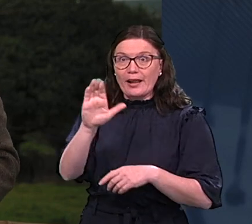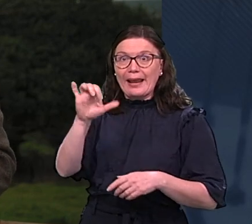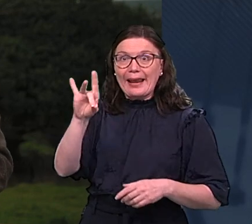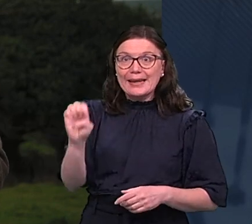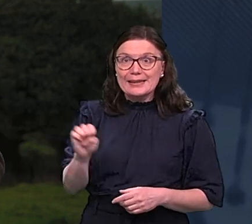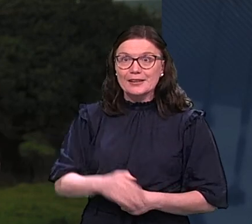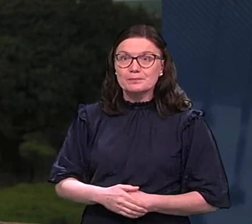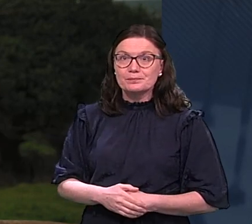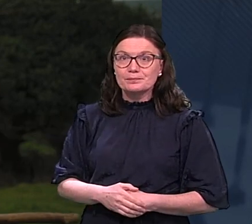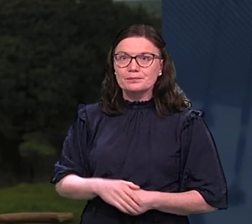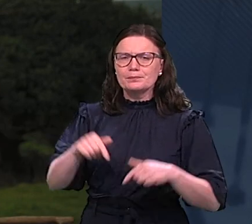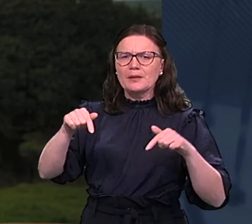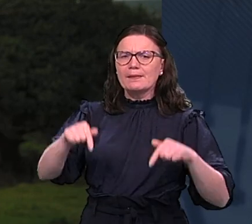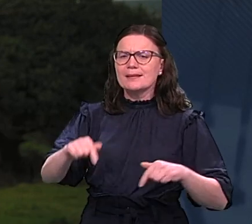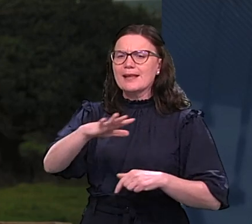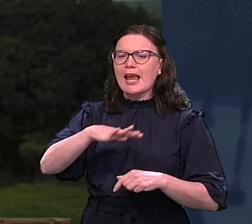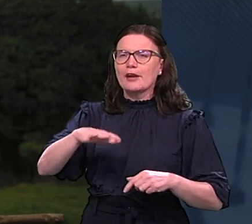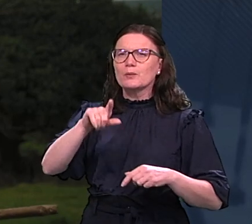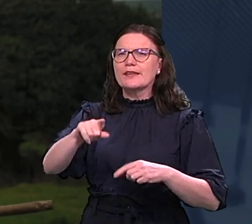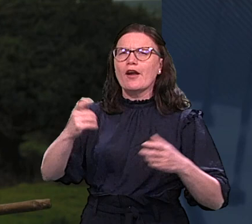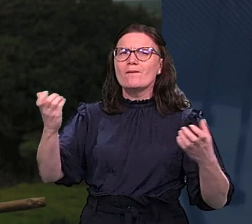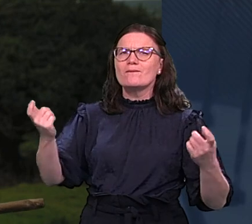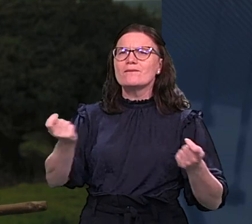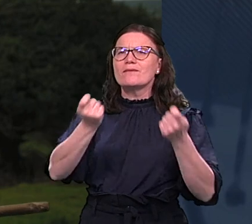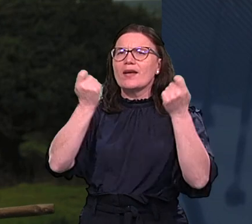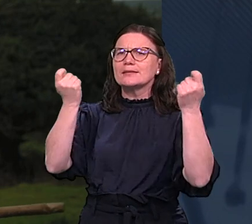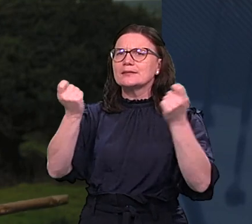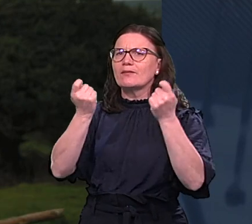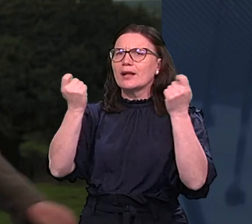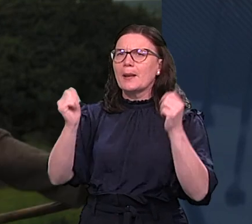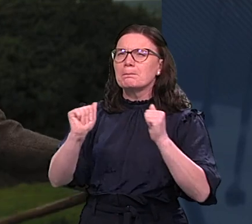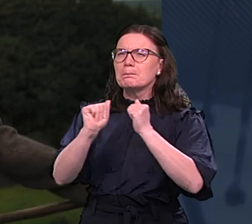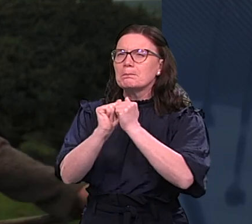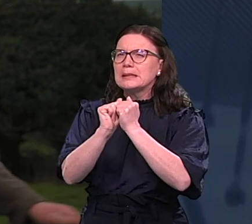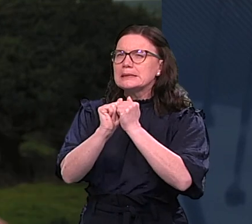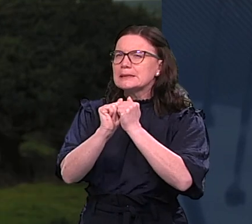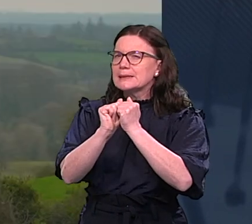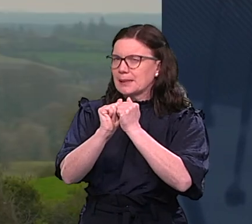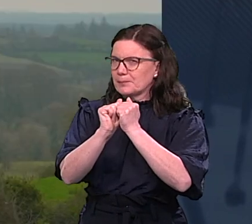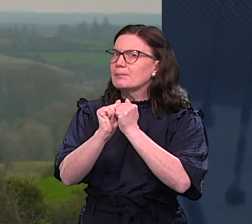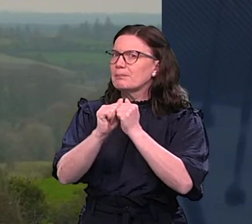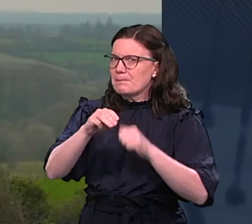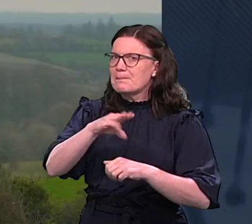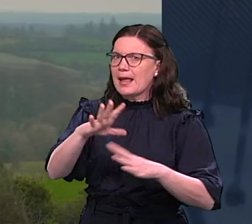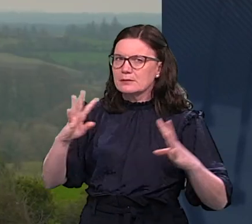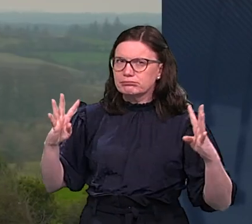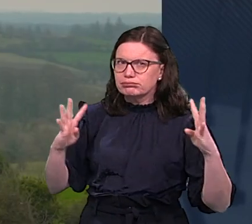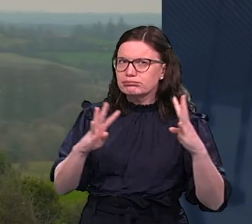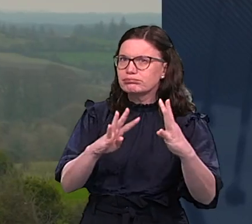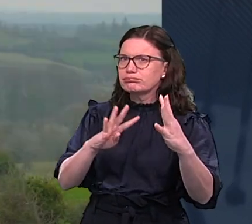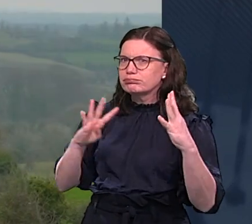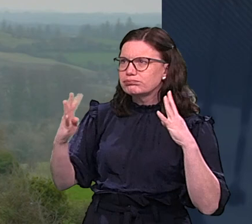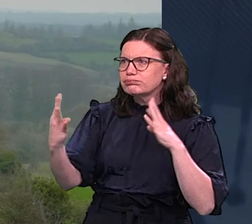their ceremonial place, their meeting place, the place for the great powwow that was held here each year at